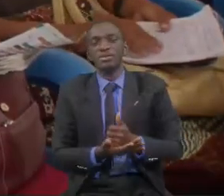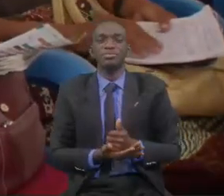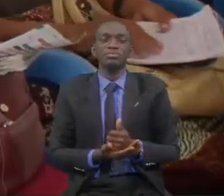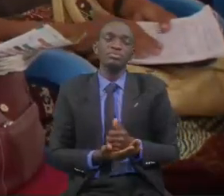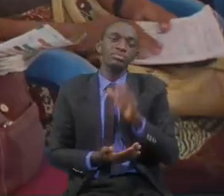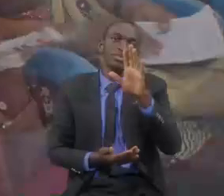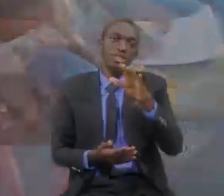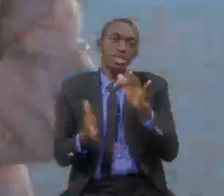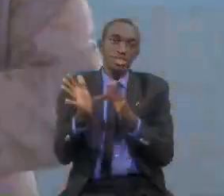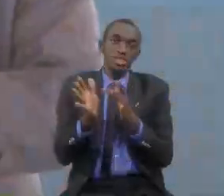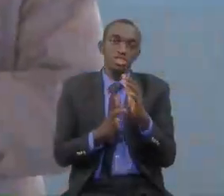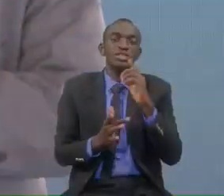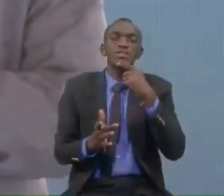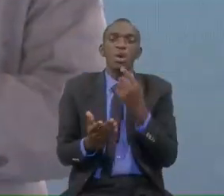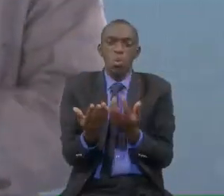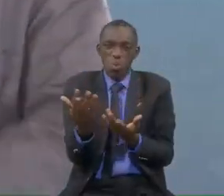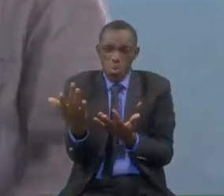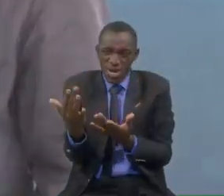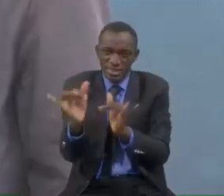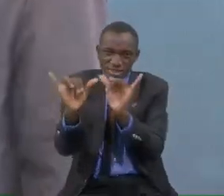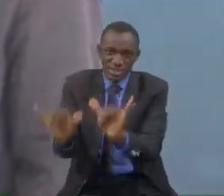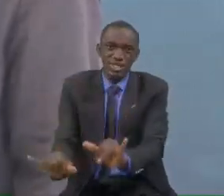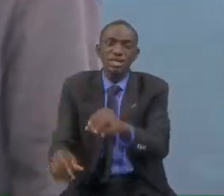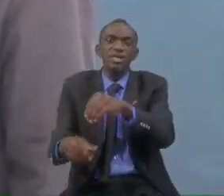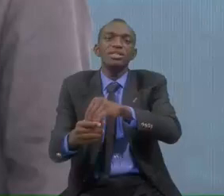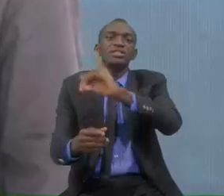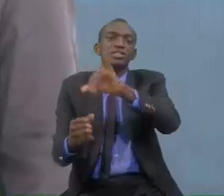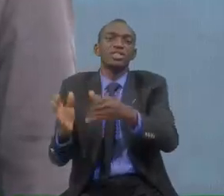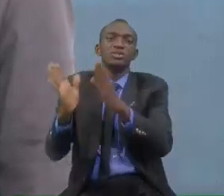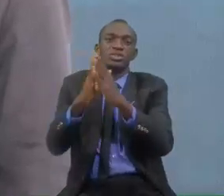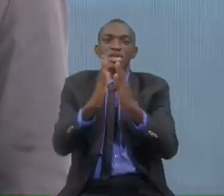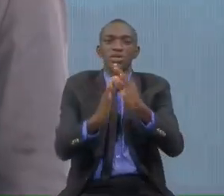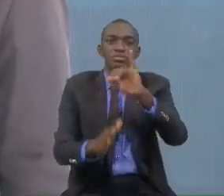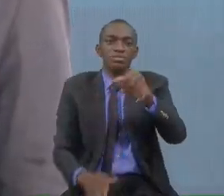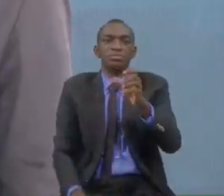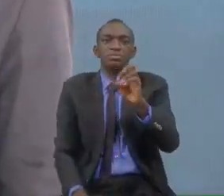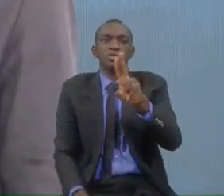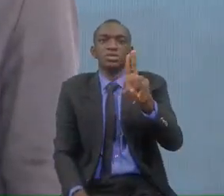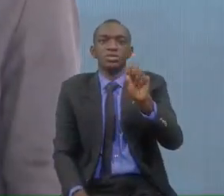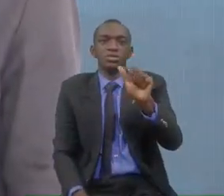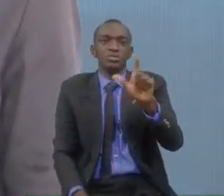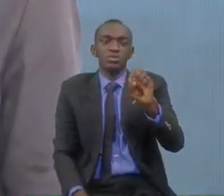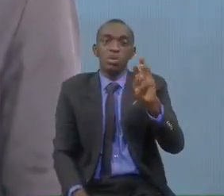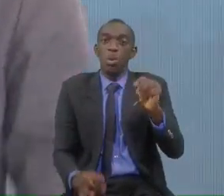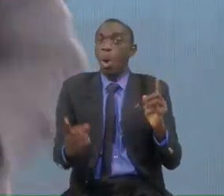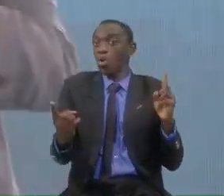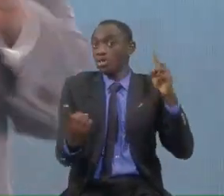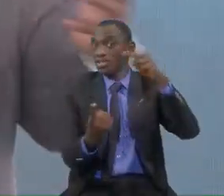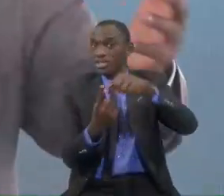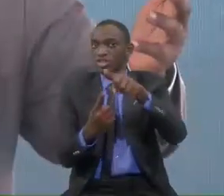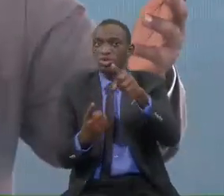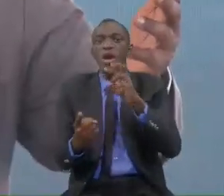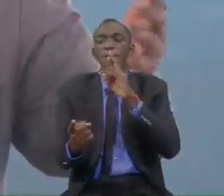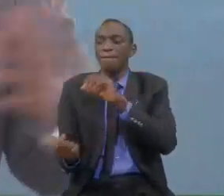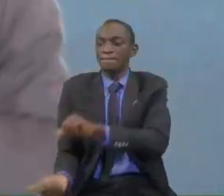Jesus said, wait in Jerusalem until you be baptized for the Holy Ghost. For